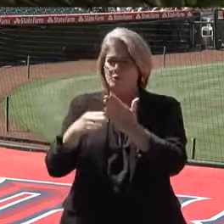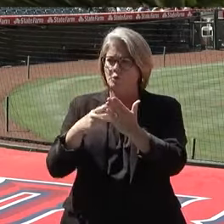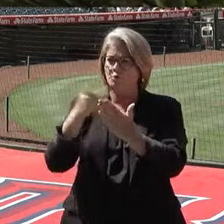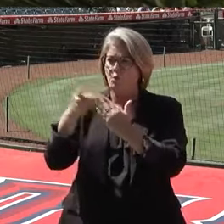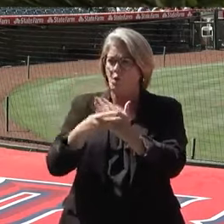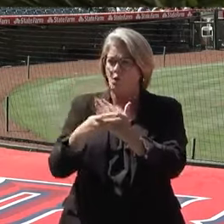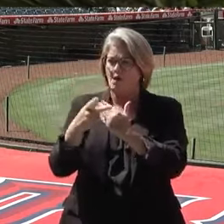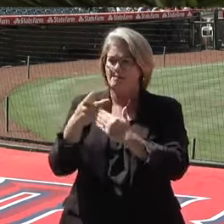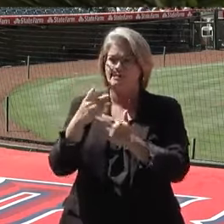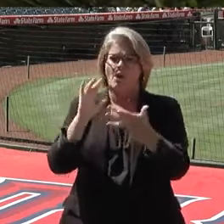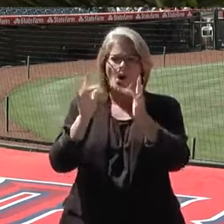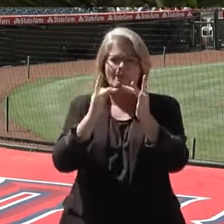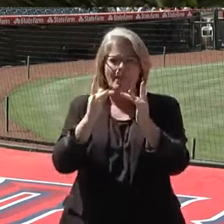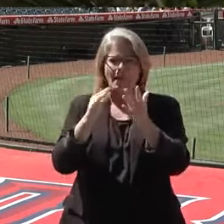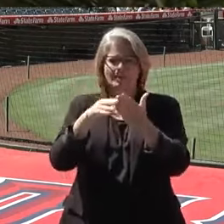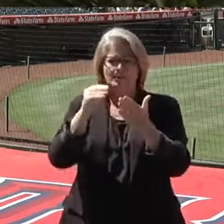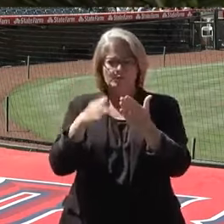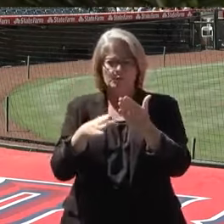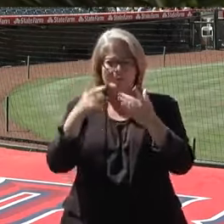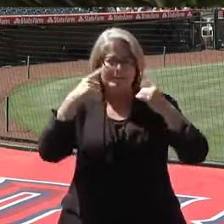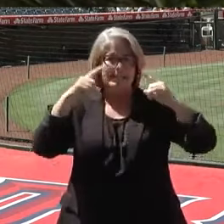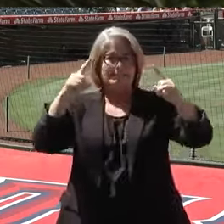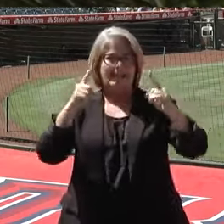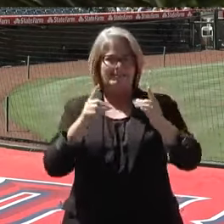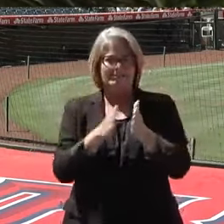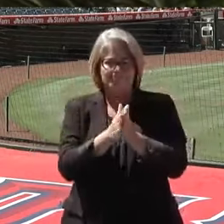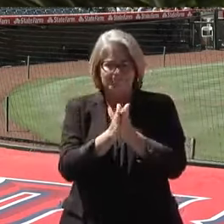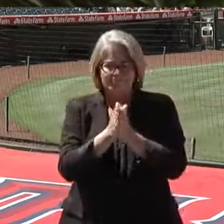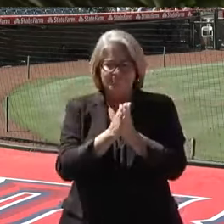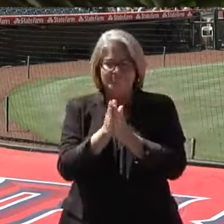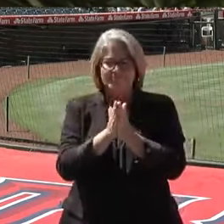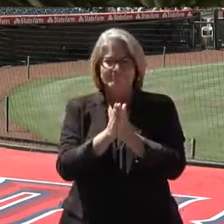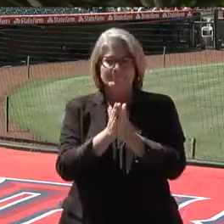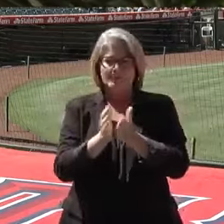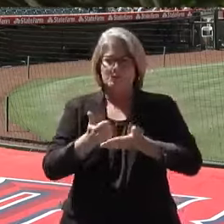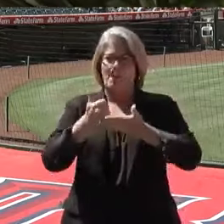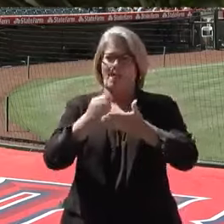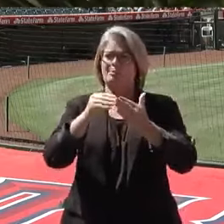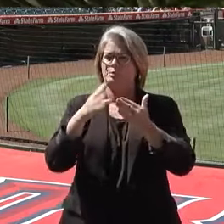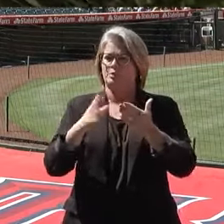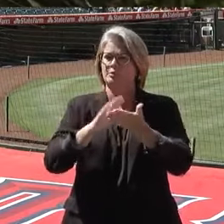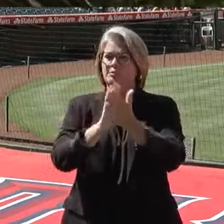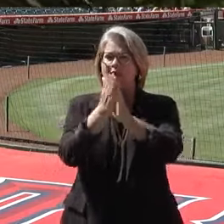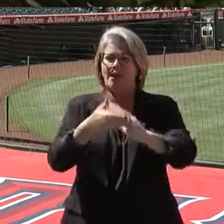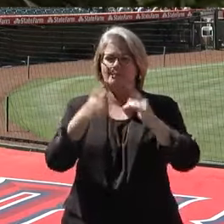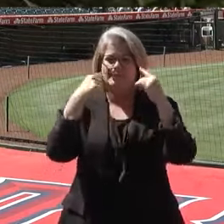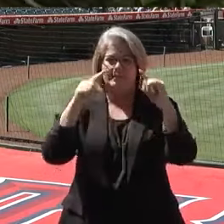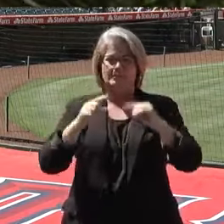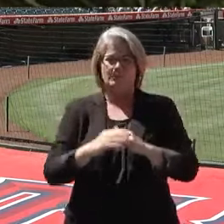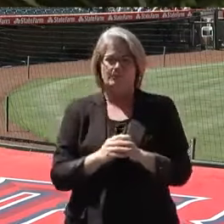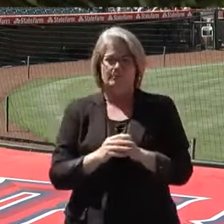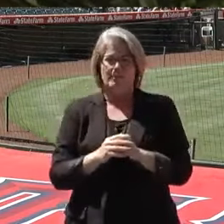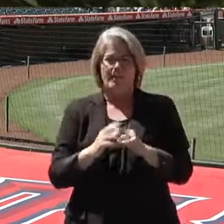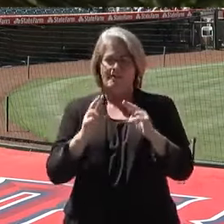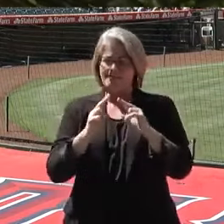Initiative to help students succeed. He is also active in community service and assists those experiencing food